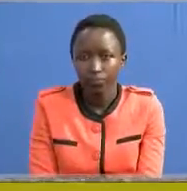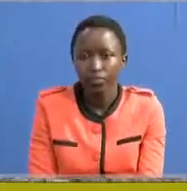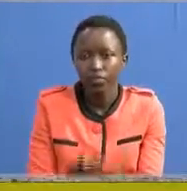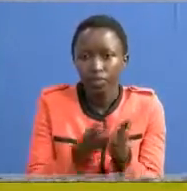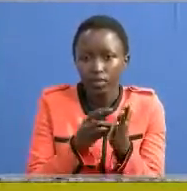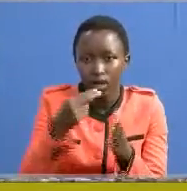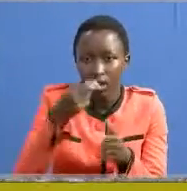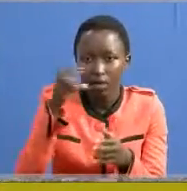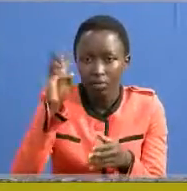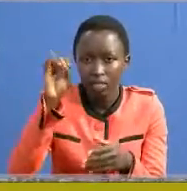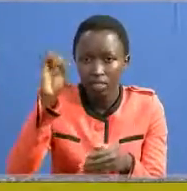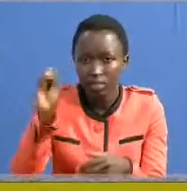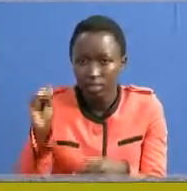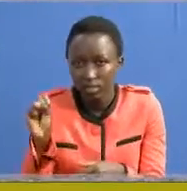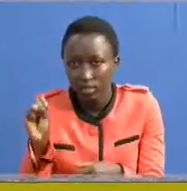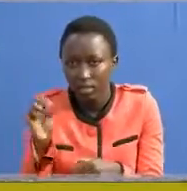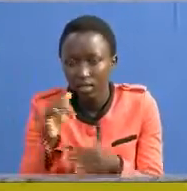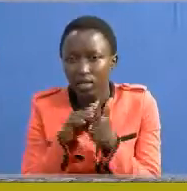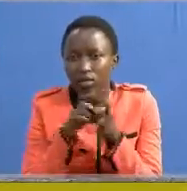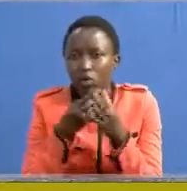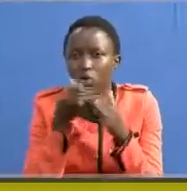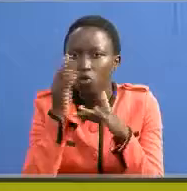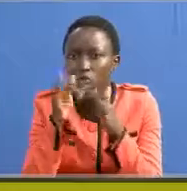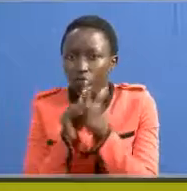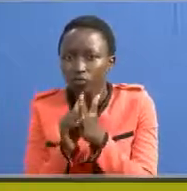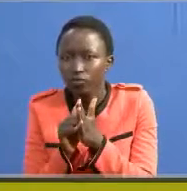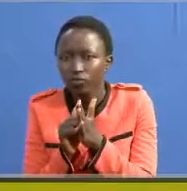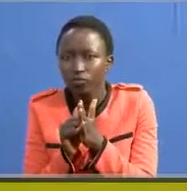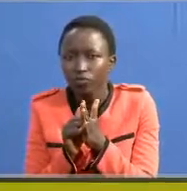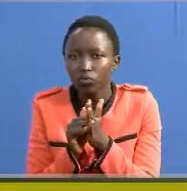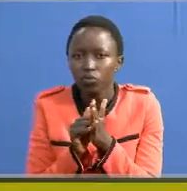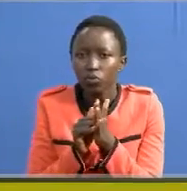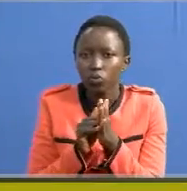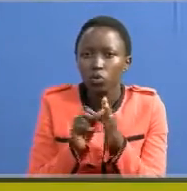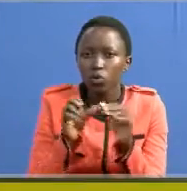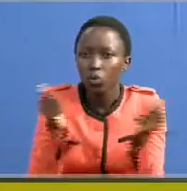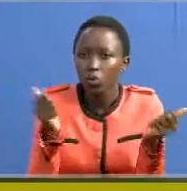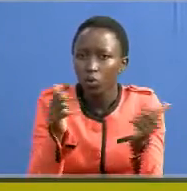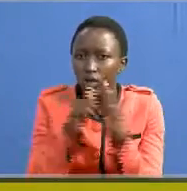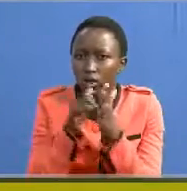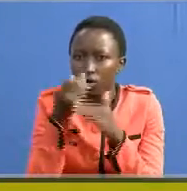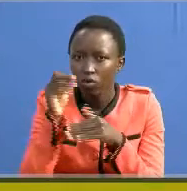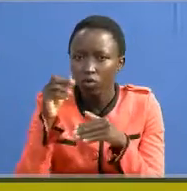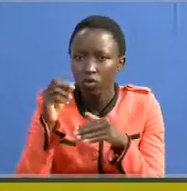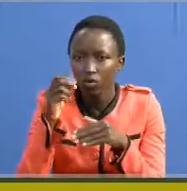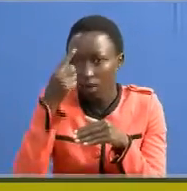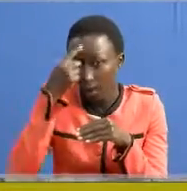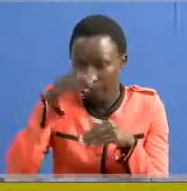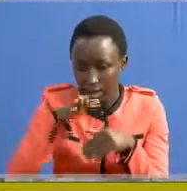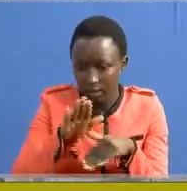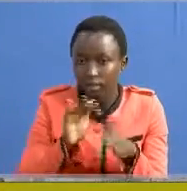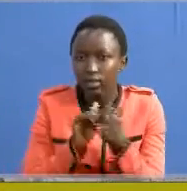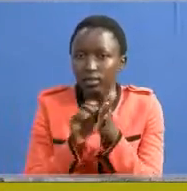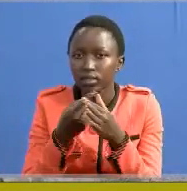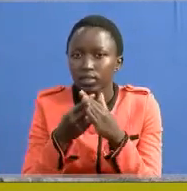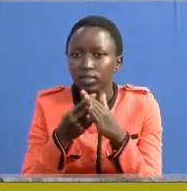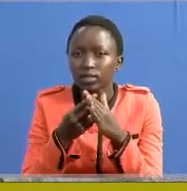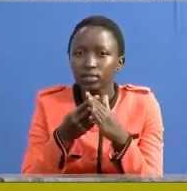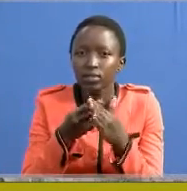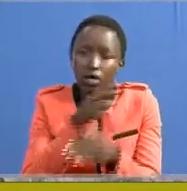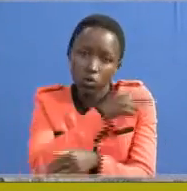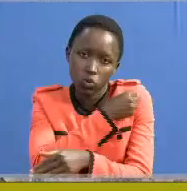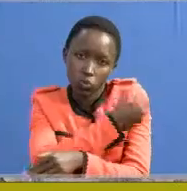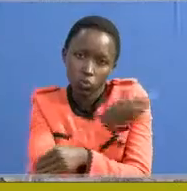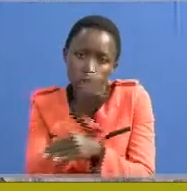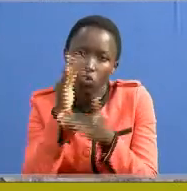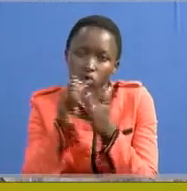Daktari Hamisi ni mkurugenzi wa kliniki ya tiba maungo ya Premier Rehab and Wellness Center iliyoko katika eneo la Parklands jijini Nairobi. Kliniki hii imetamba